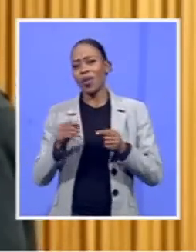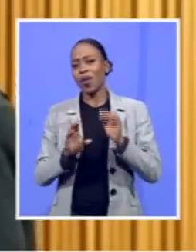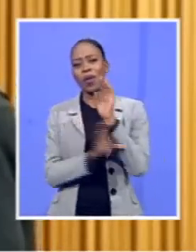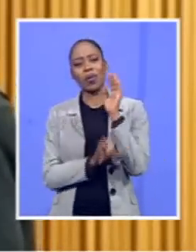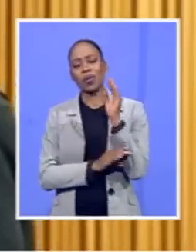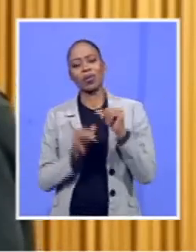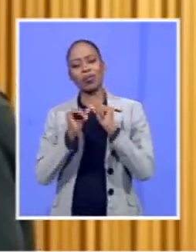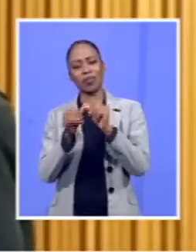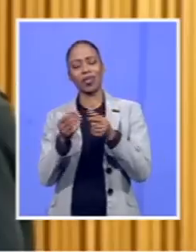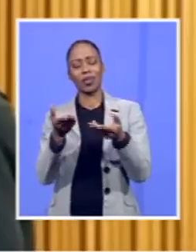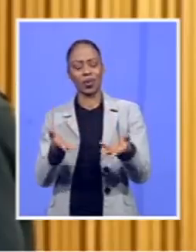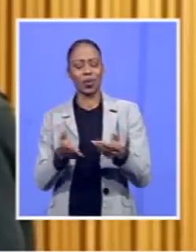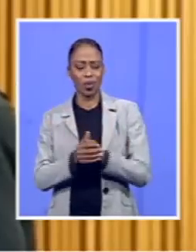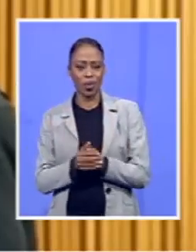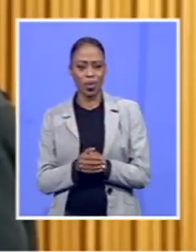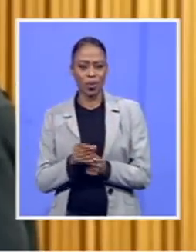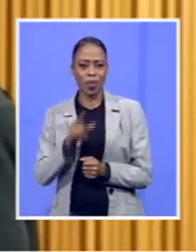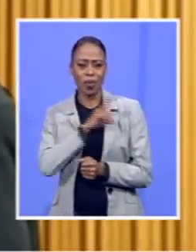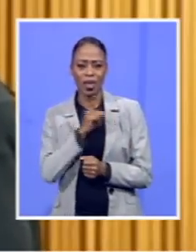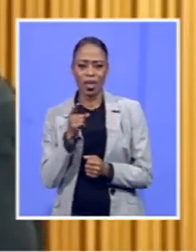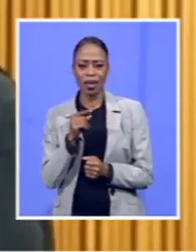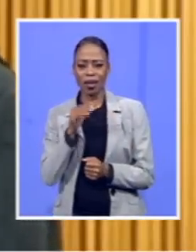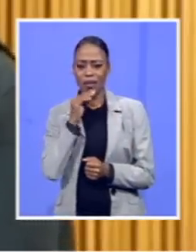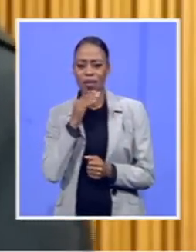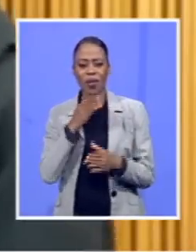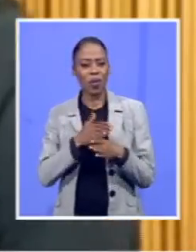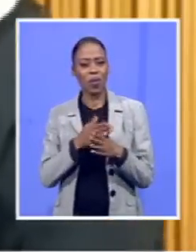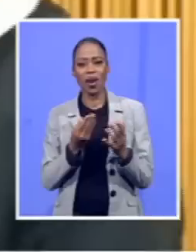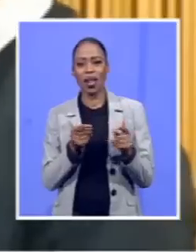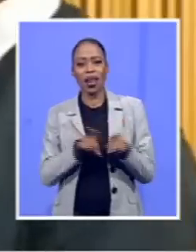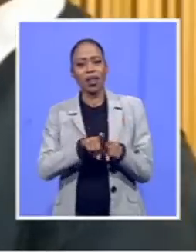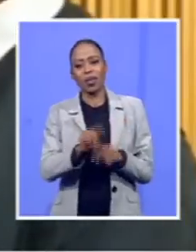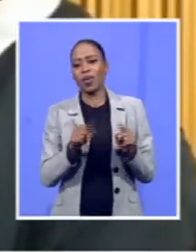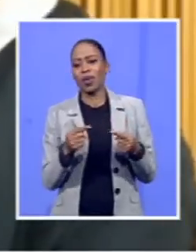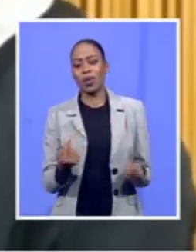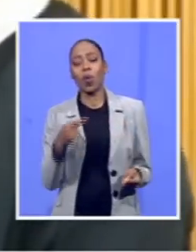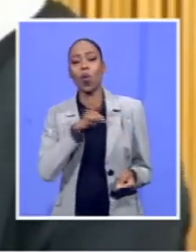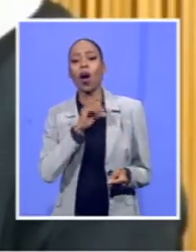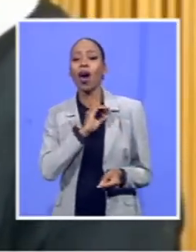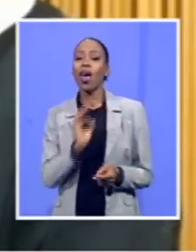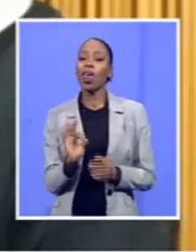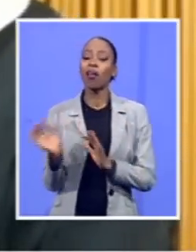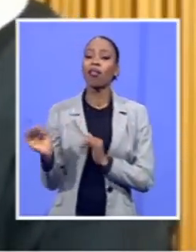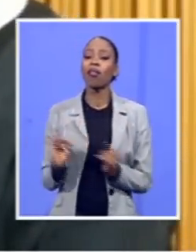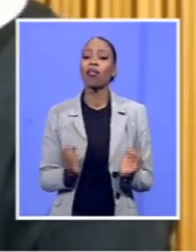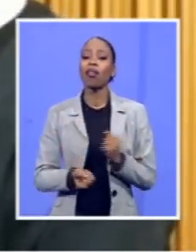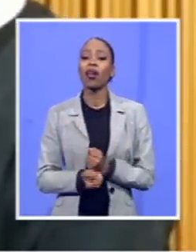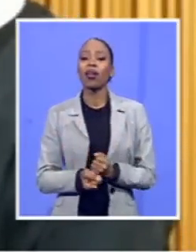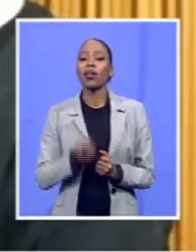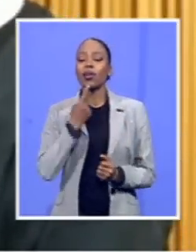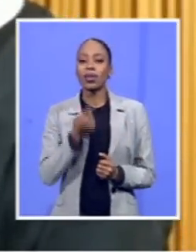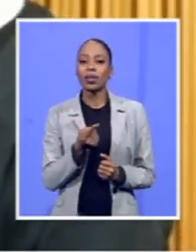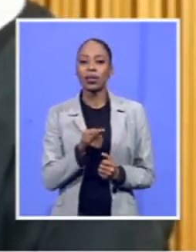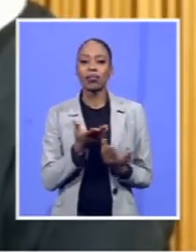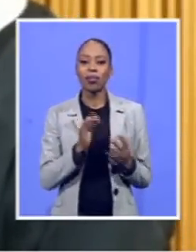you make it unworkable. So if there is an interpretation that a